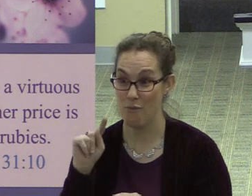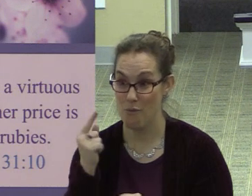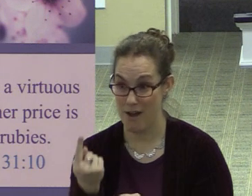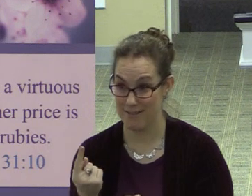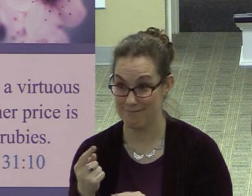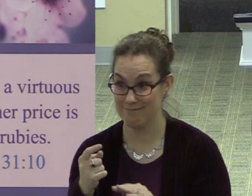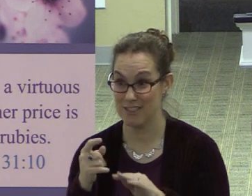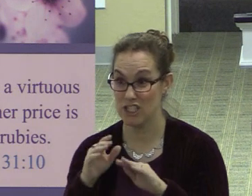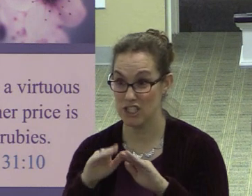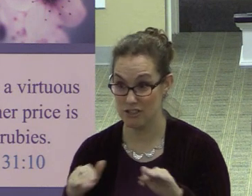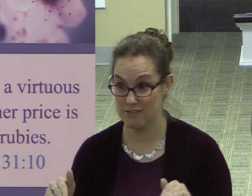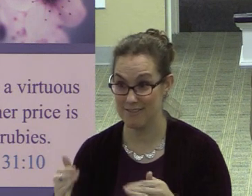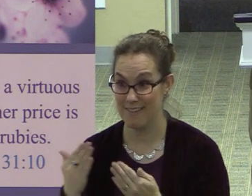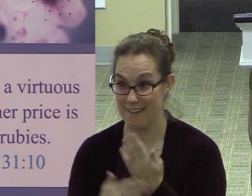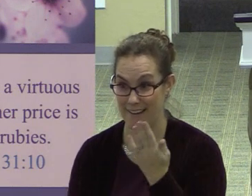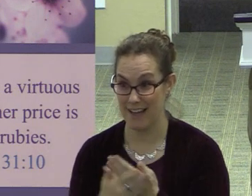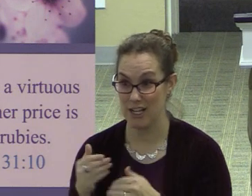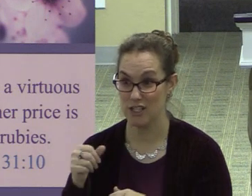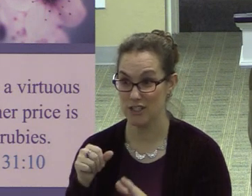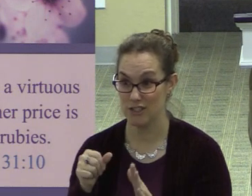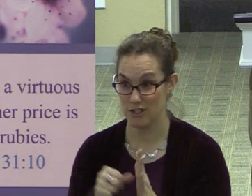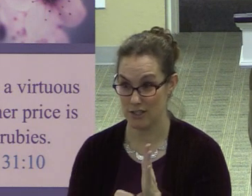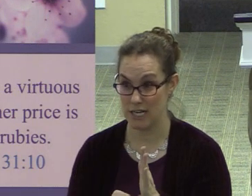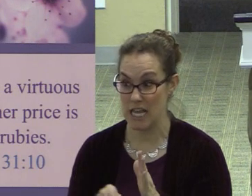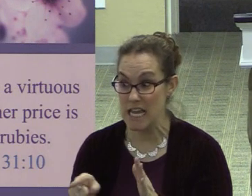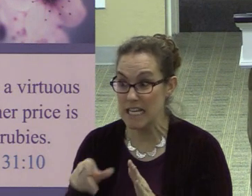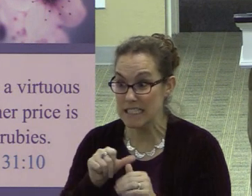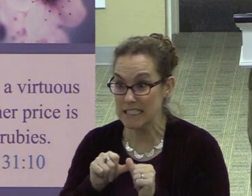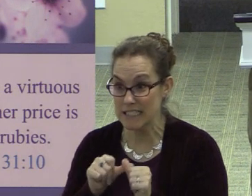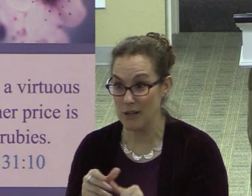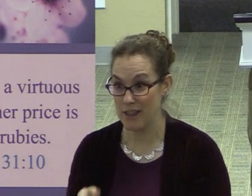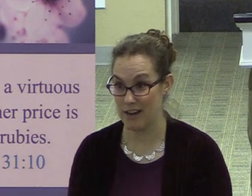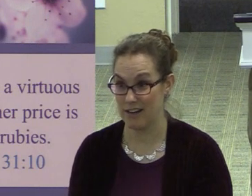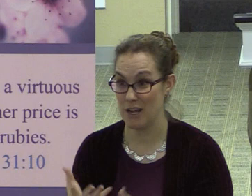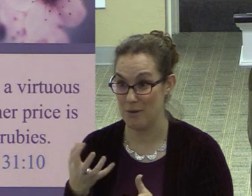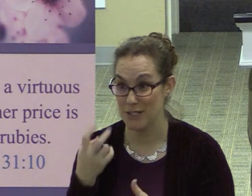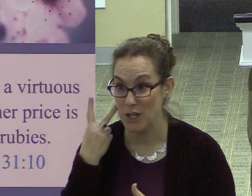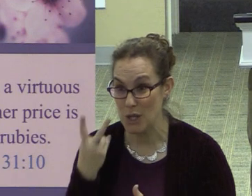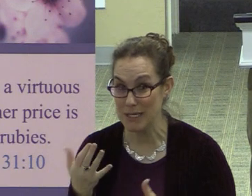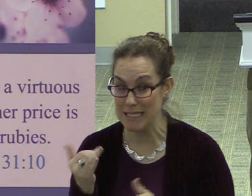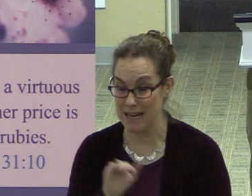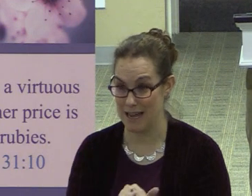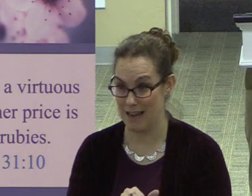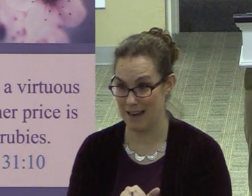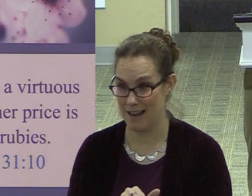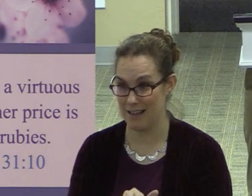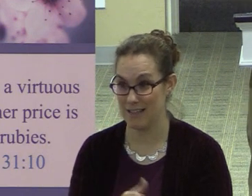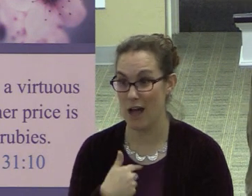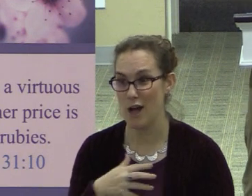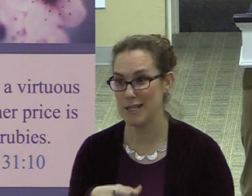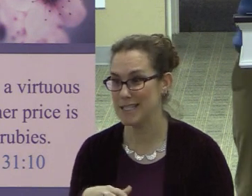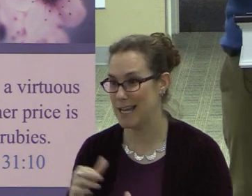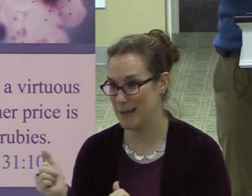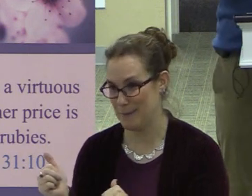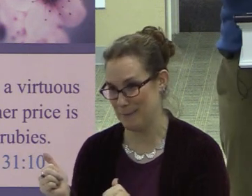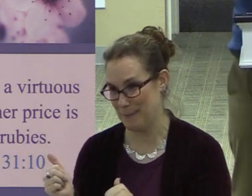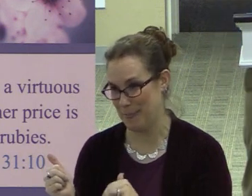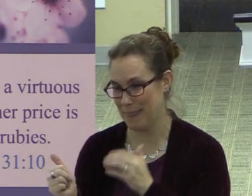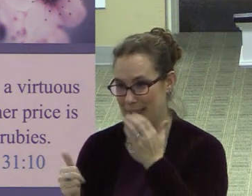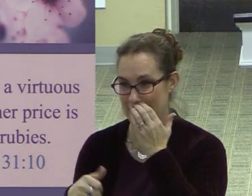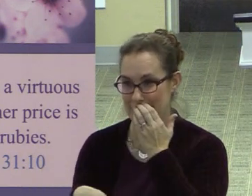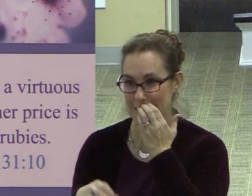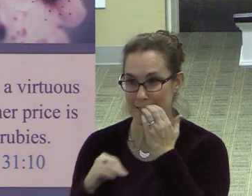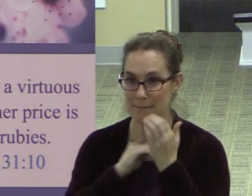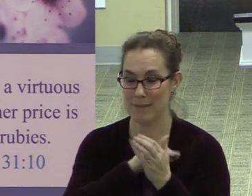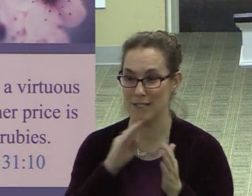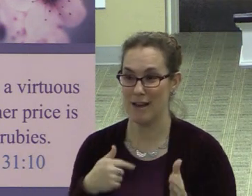children hand surgeon. He's still there. He wants to look at him tonight. And I said, I'll take him there. So I head out. The